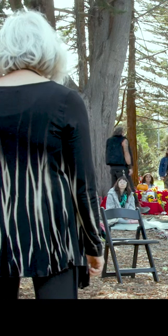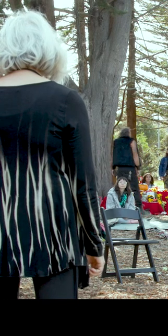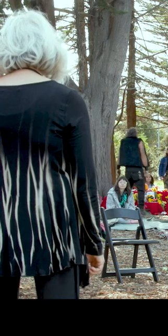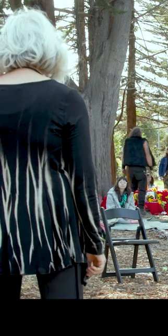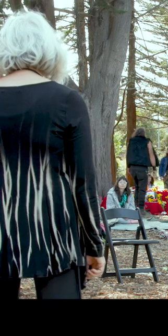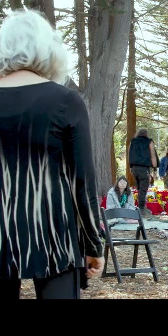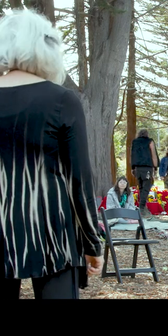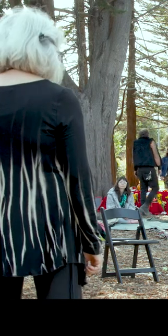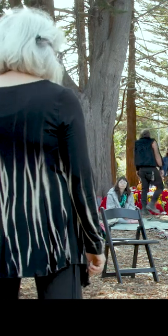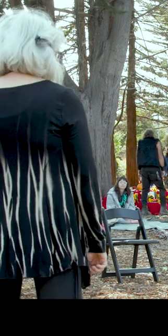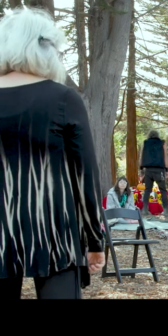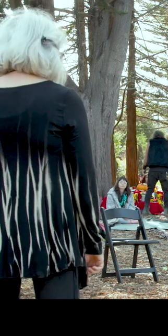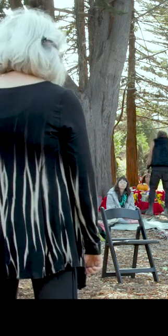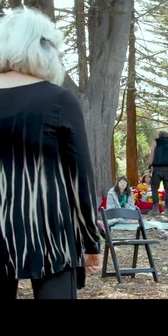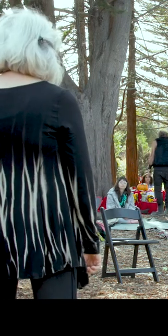Jan Croucher,